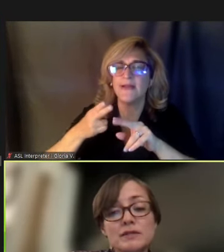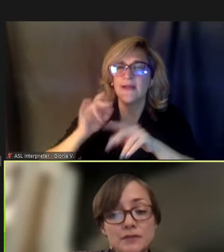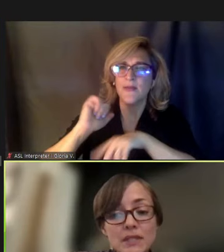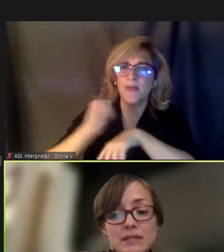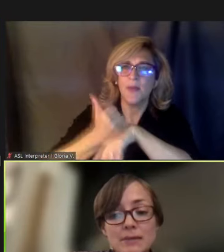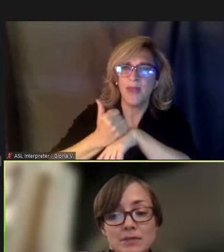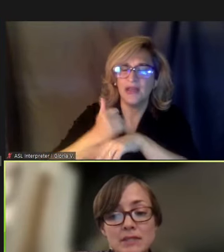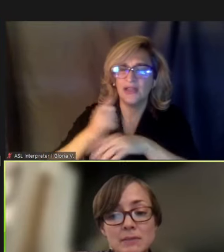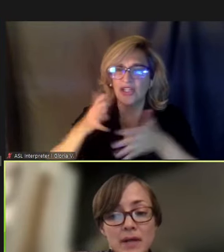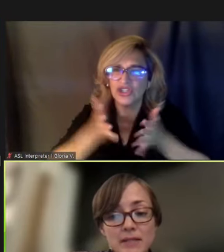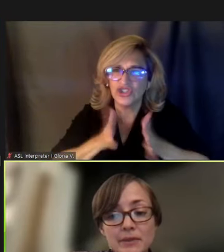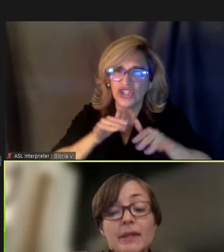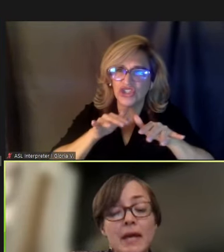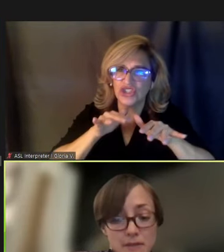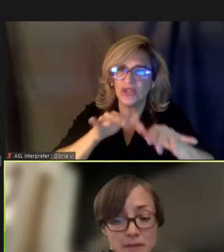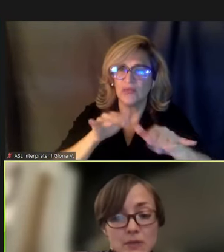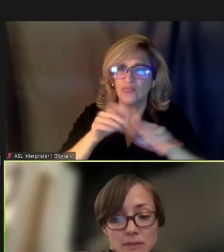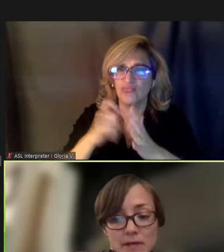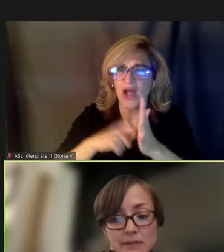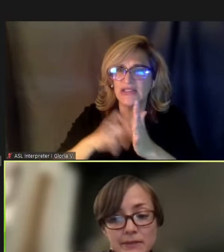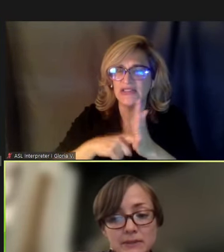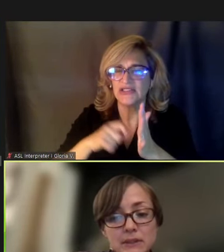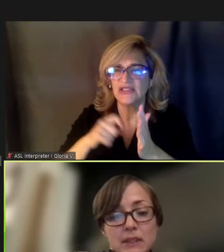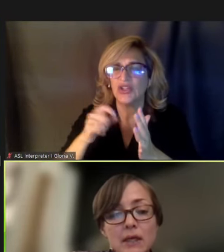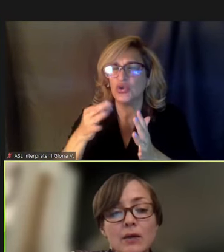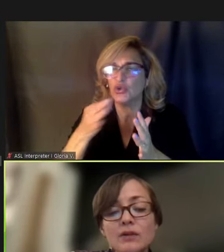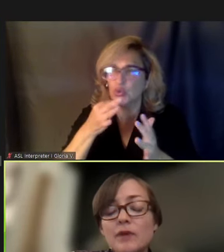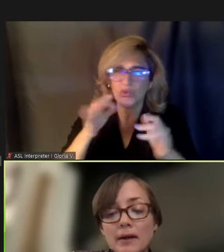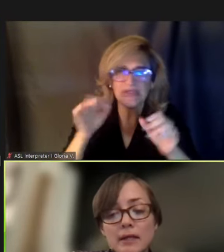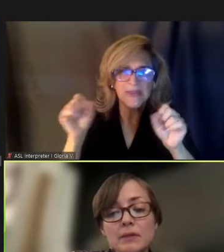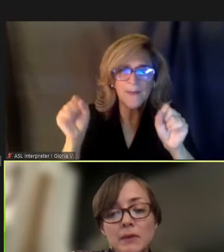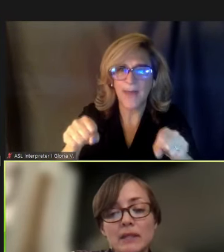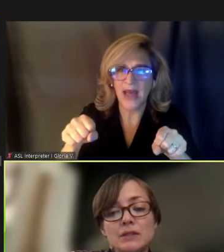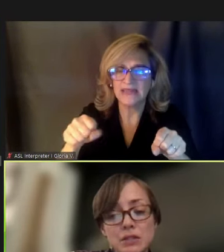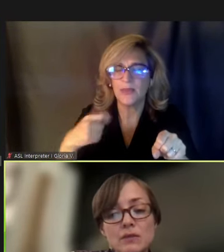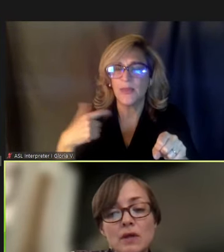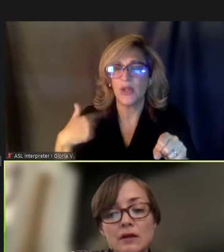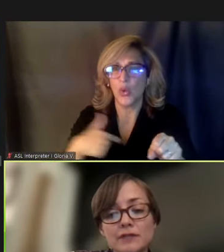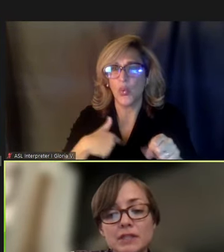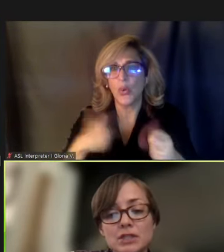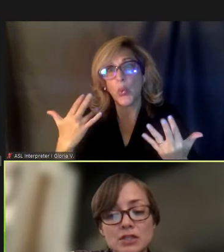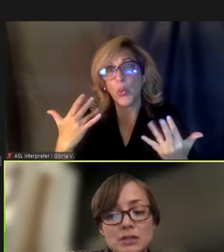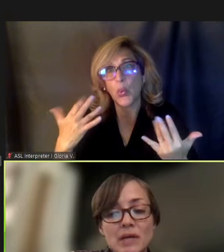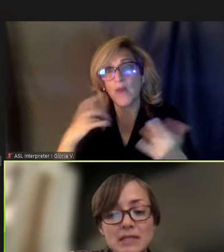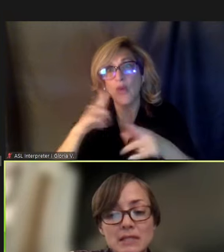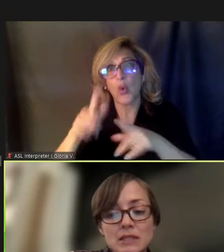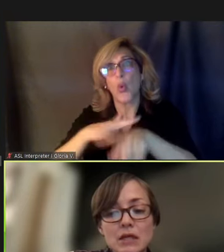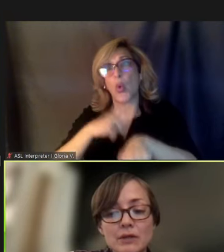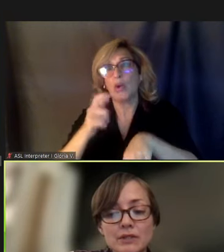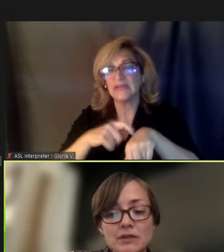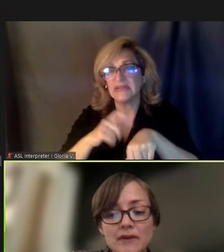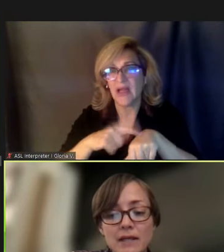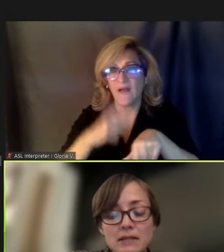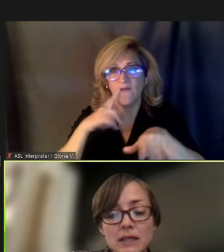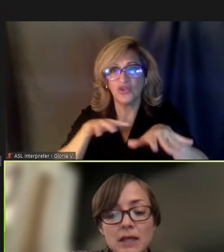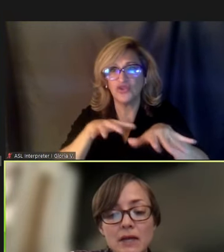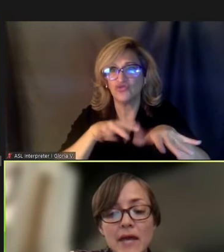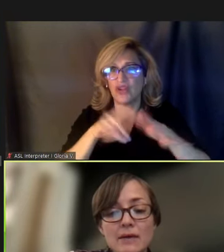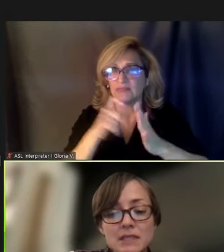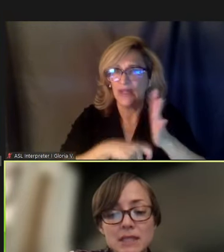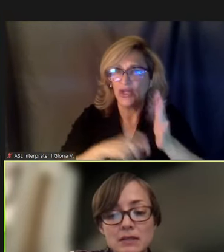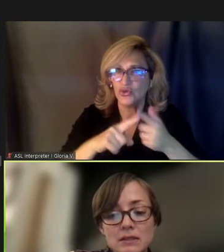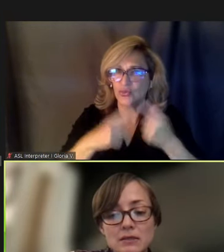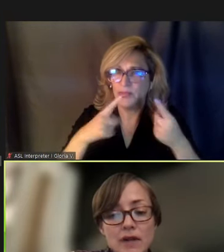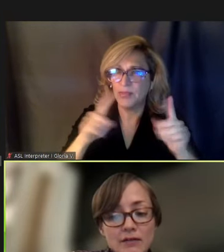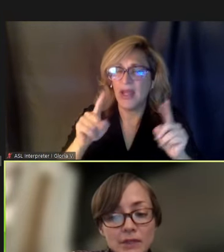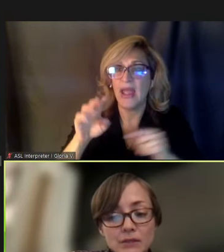with as few exceptions as possible, as soon as possible. We've already been waiting too long for congestion pricing to go into effect. The